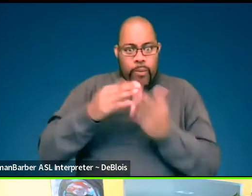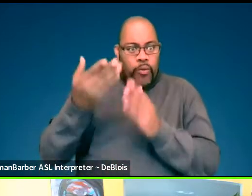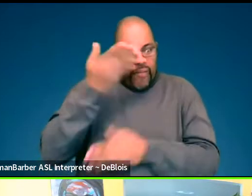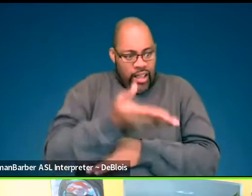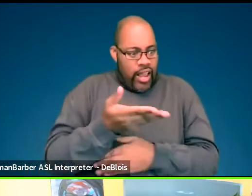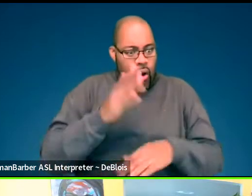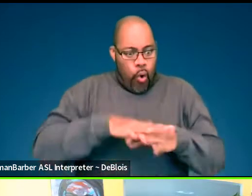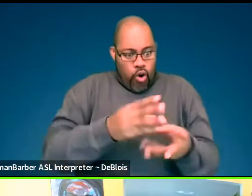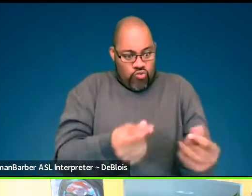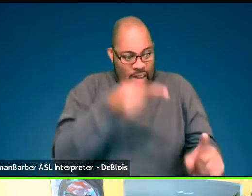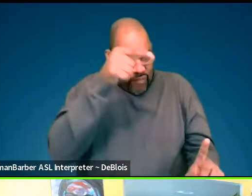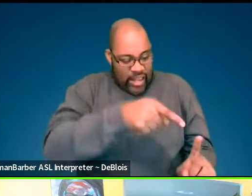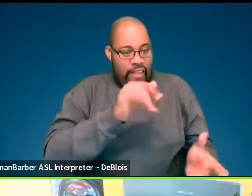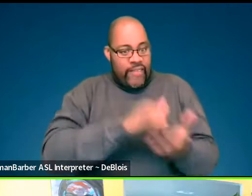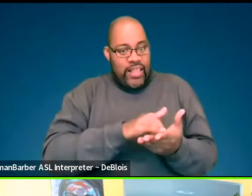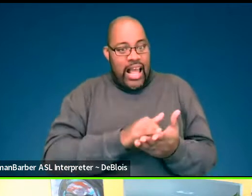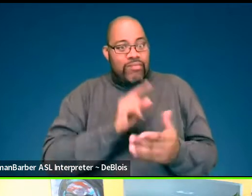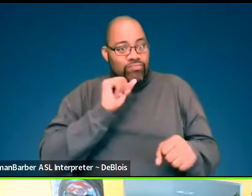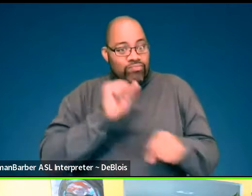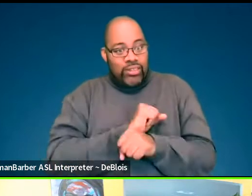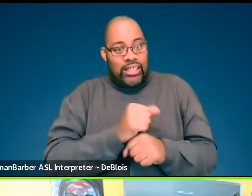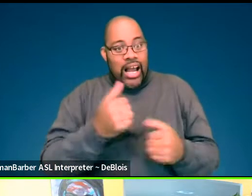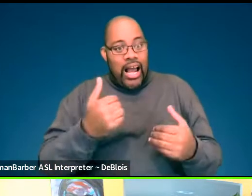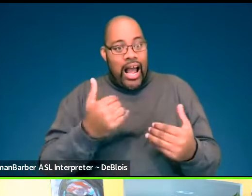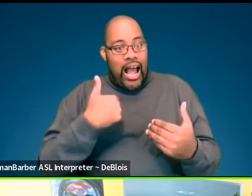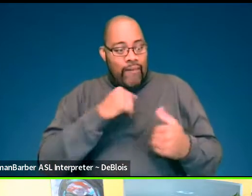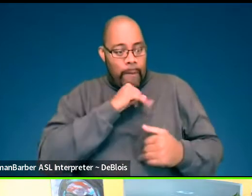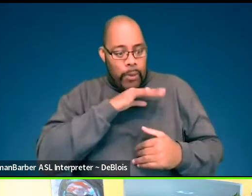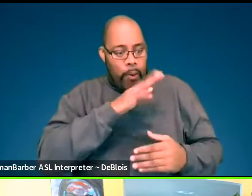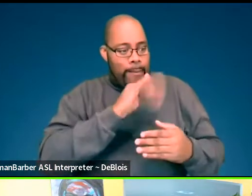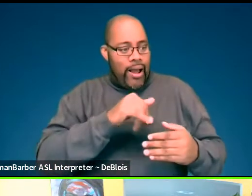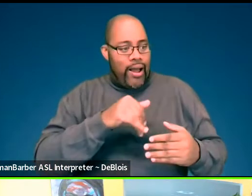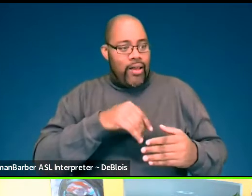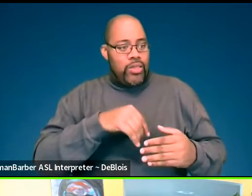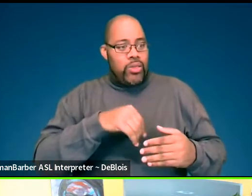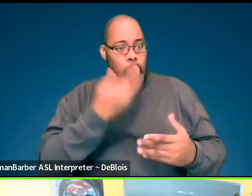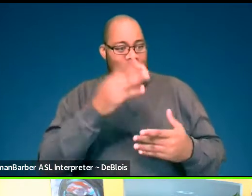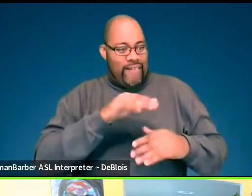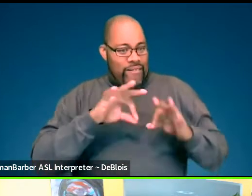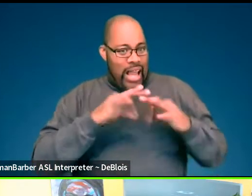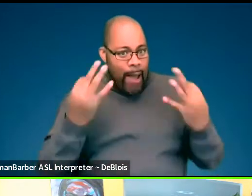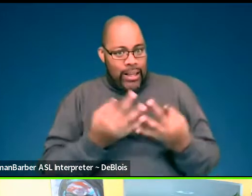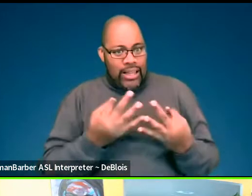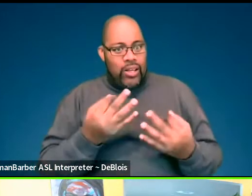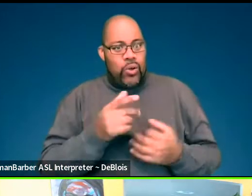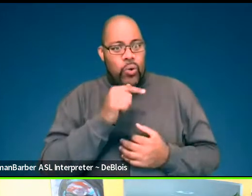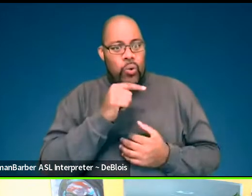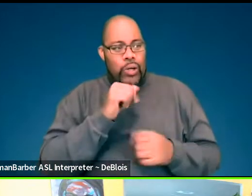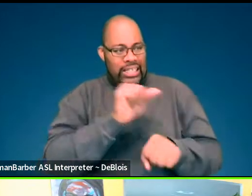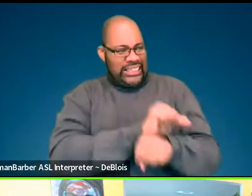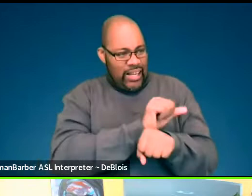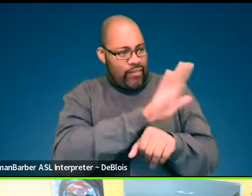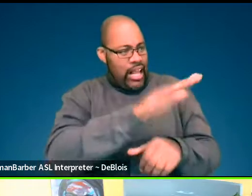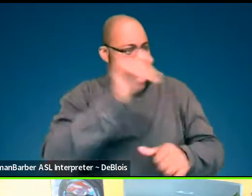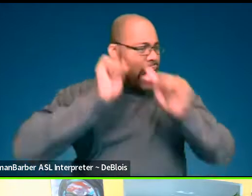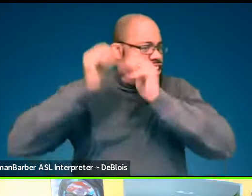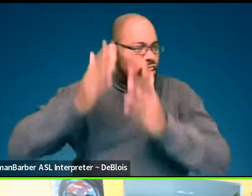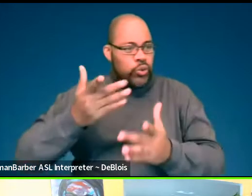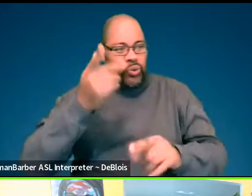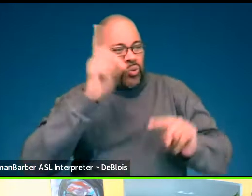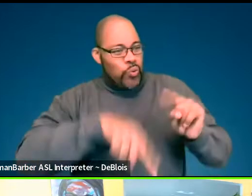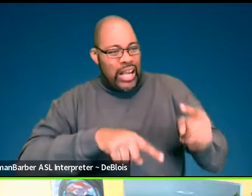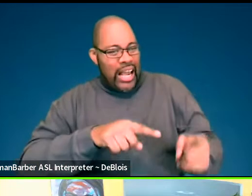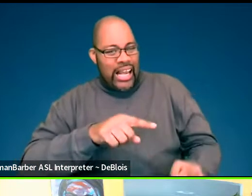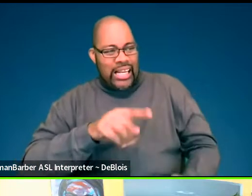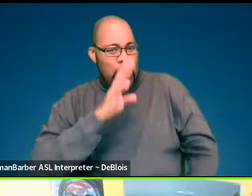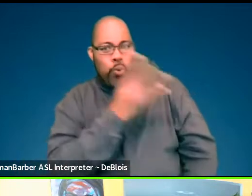on grounds that quite literally have been polluted by the white family who enslaved their ancestors. You can't deny